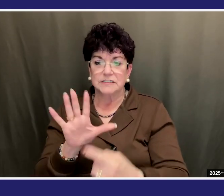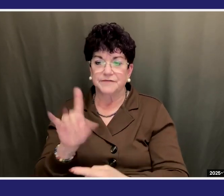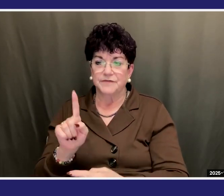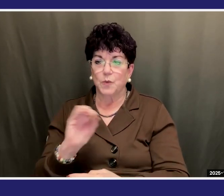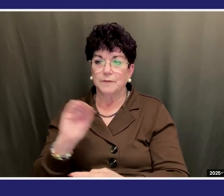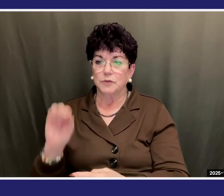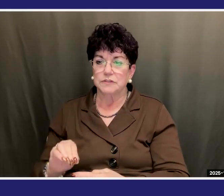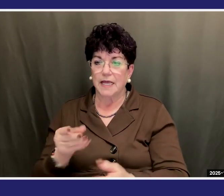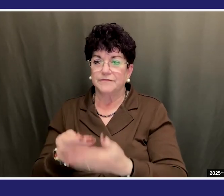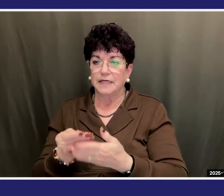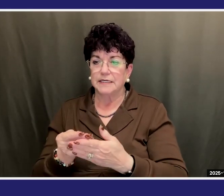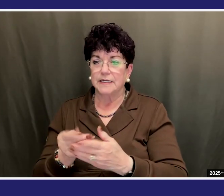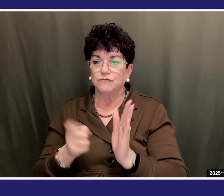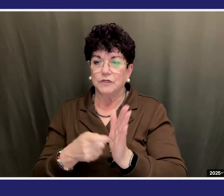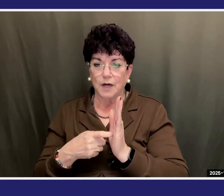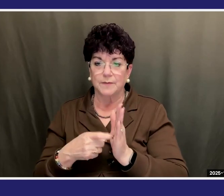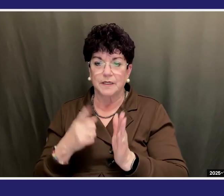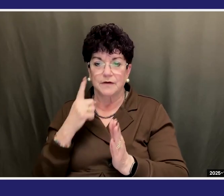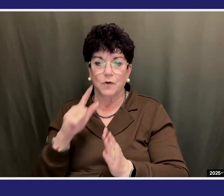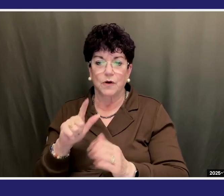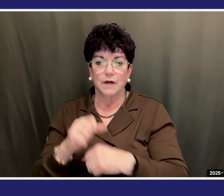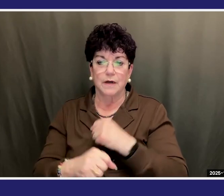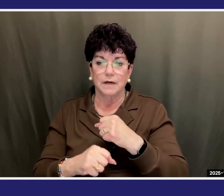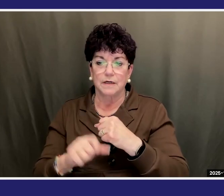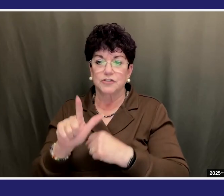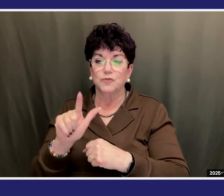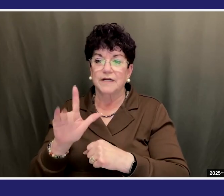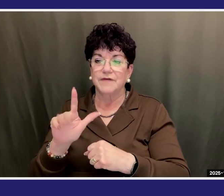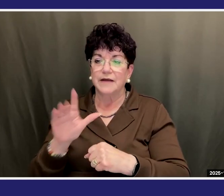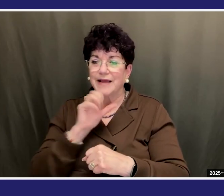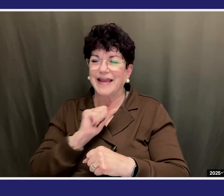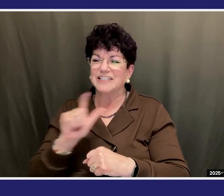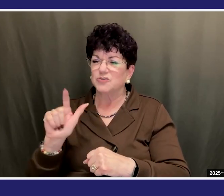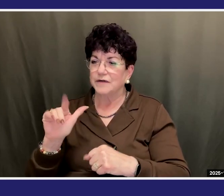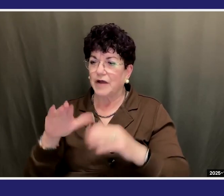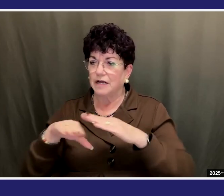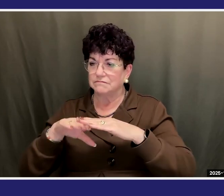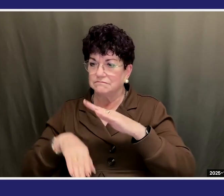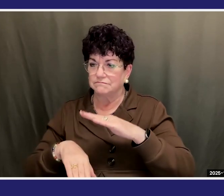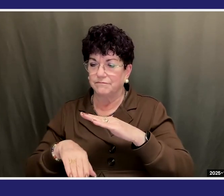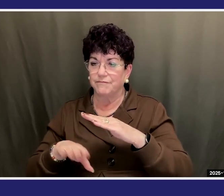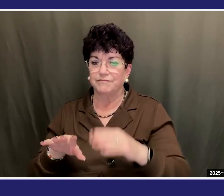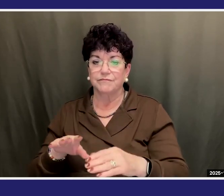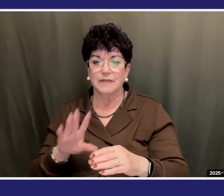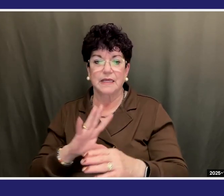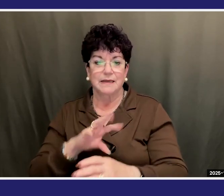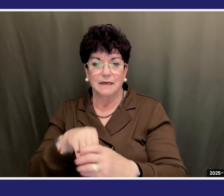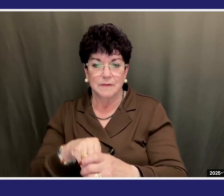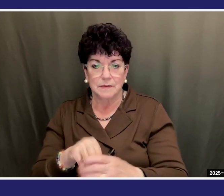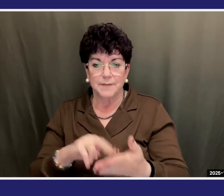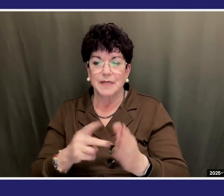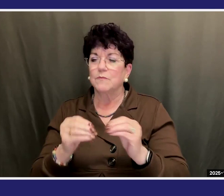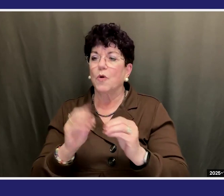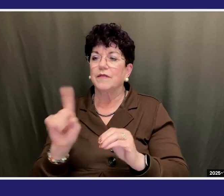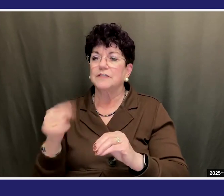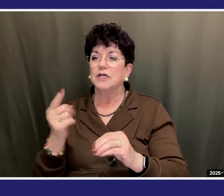funding requirement for the 25 and younger. However, engagement should mean more than